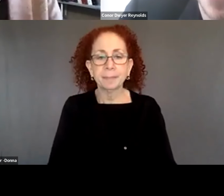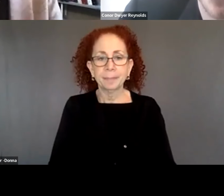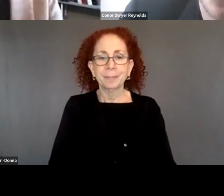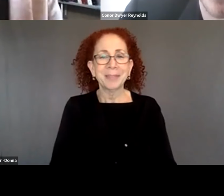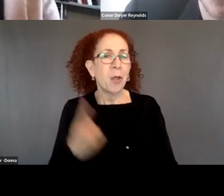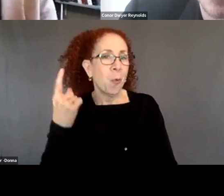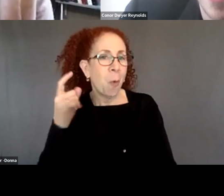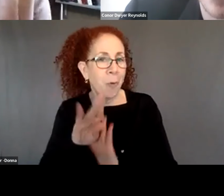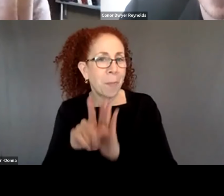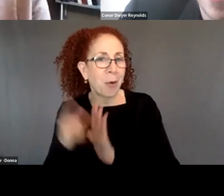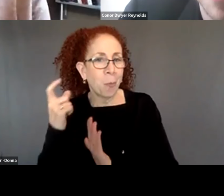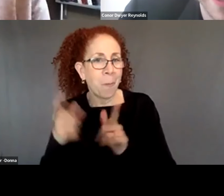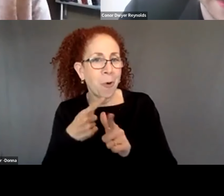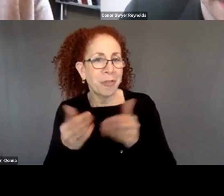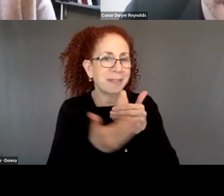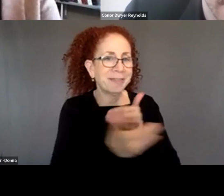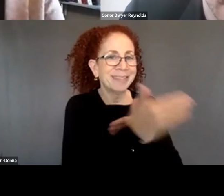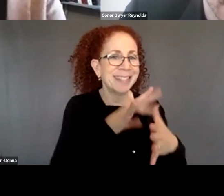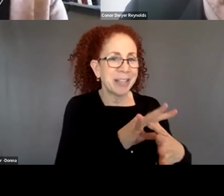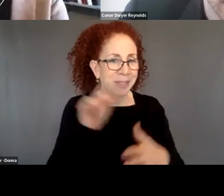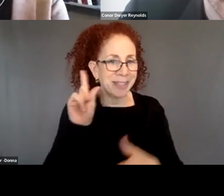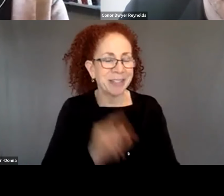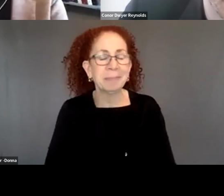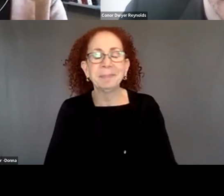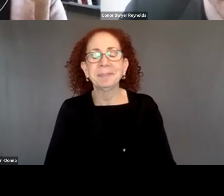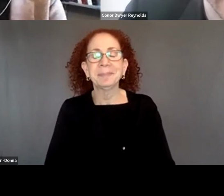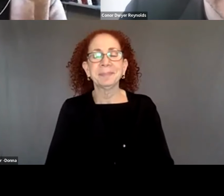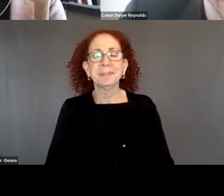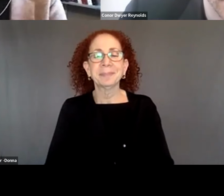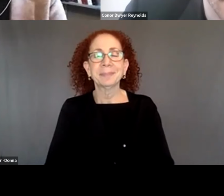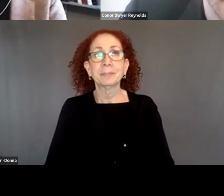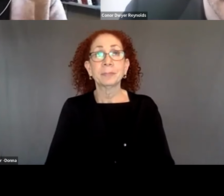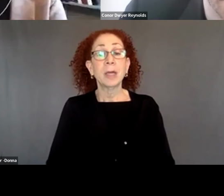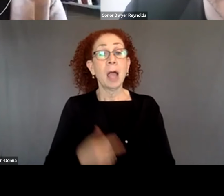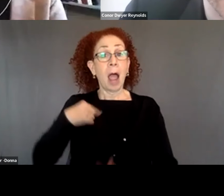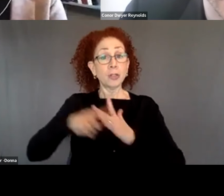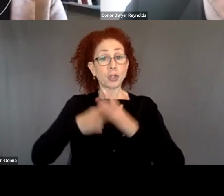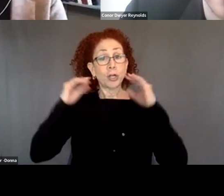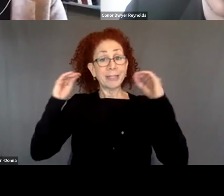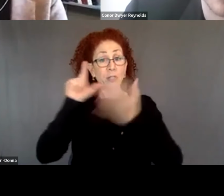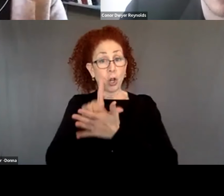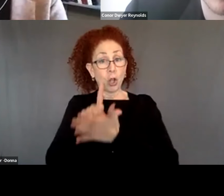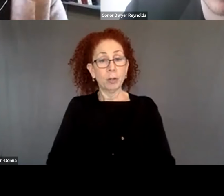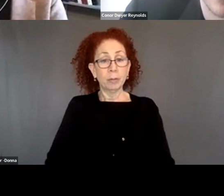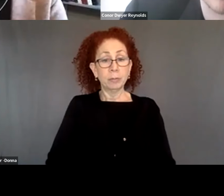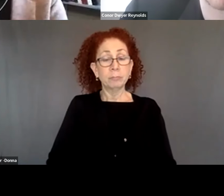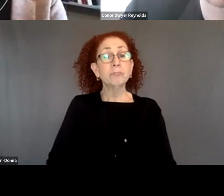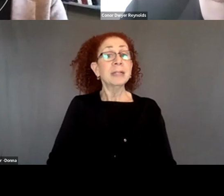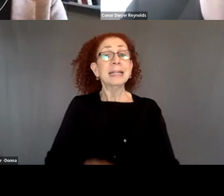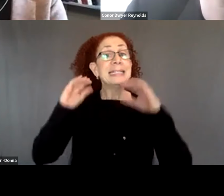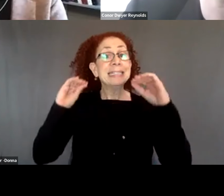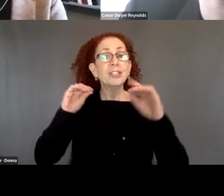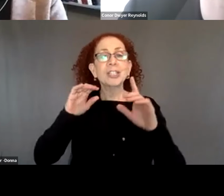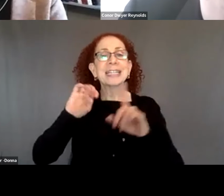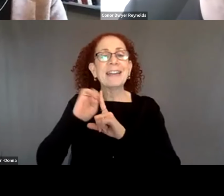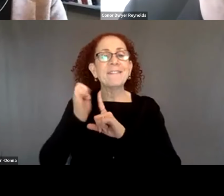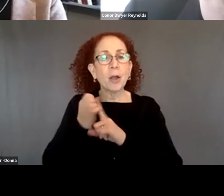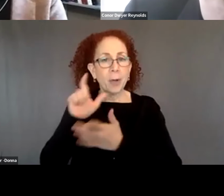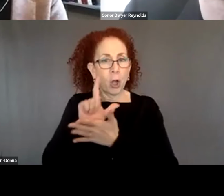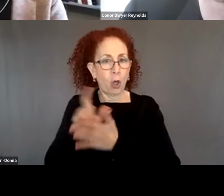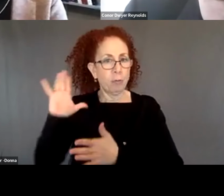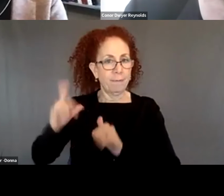piece of background before we dive into the substance. So when I began teaching law, I was initially doing environmental law.